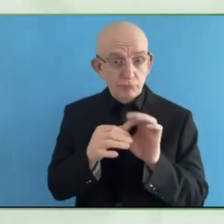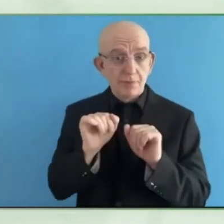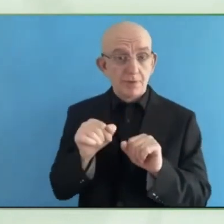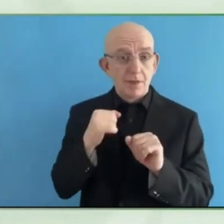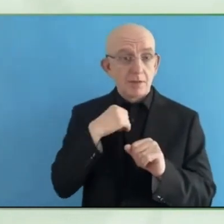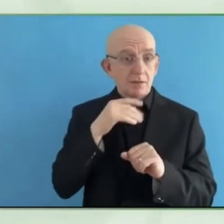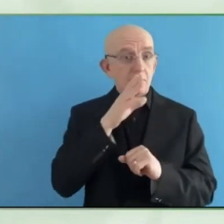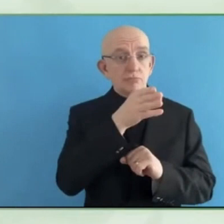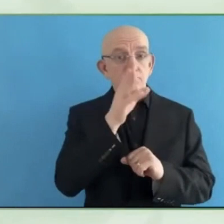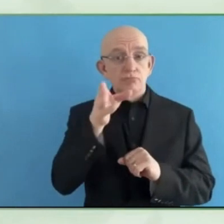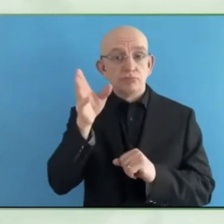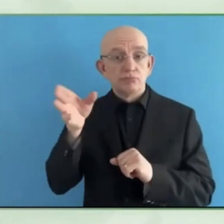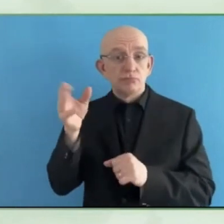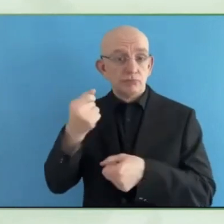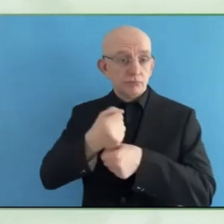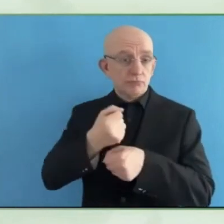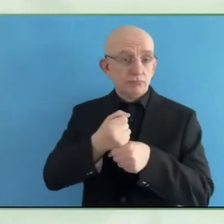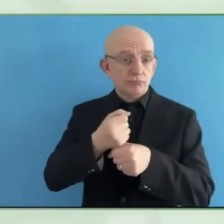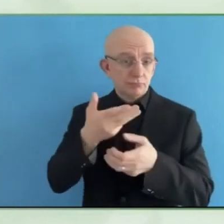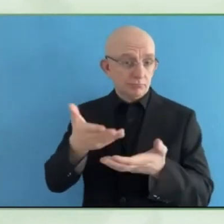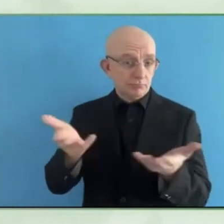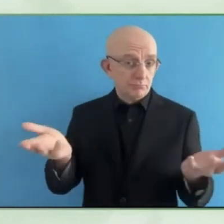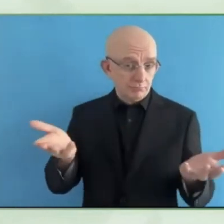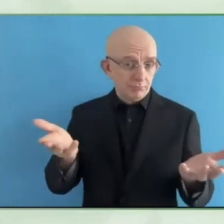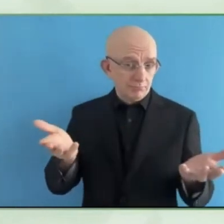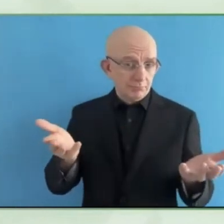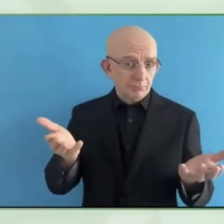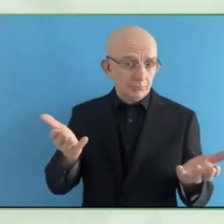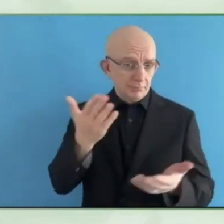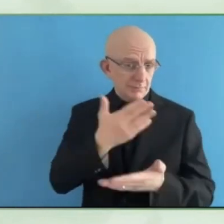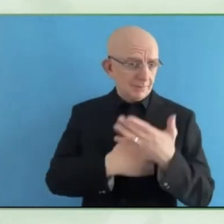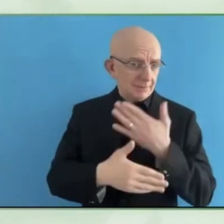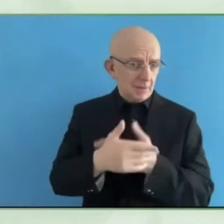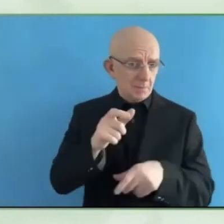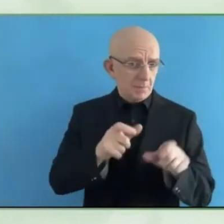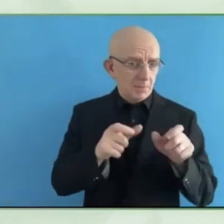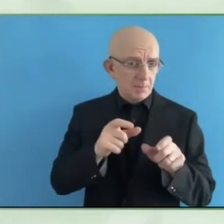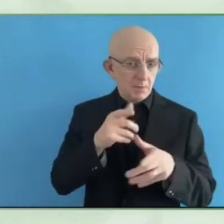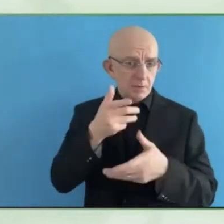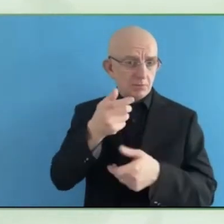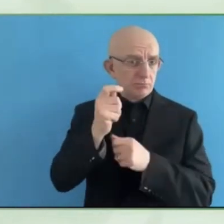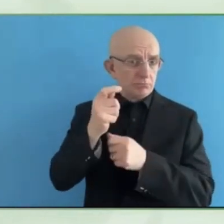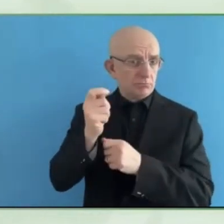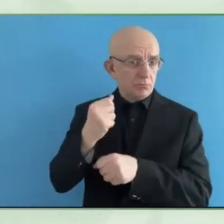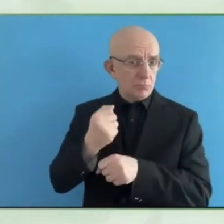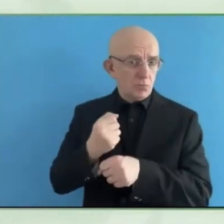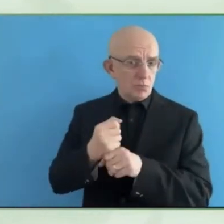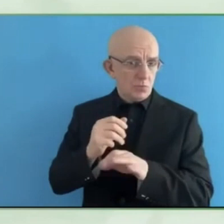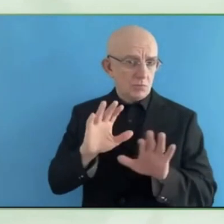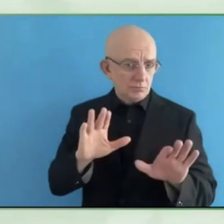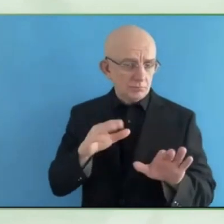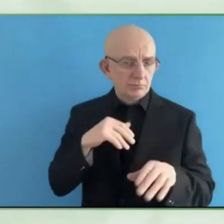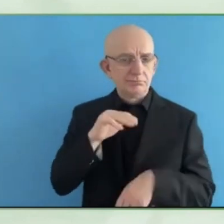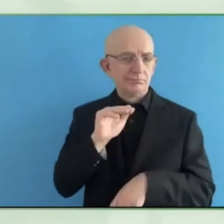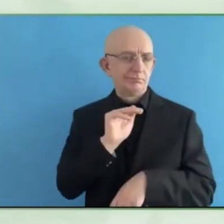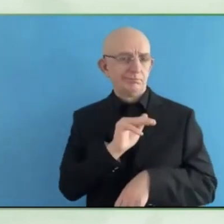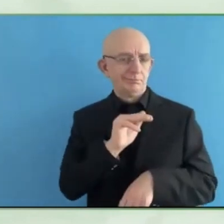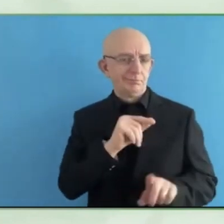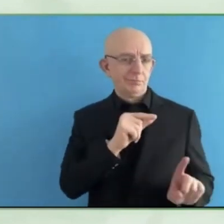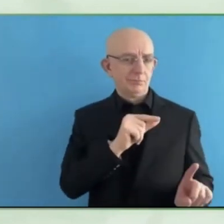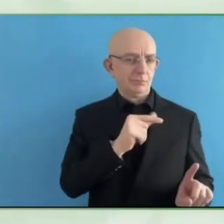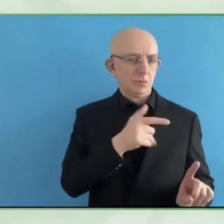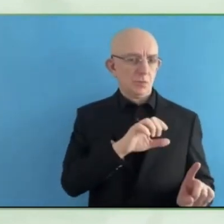because I don't think that your life experience and what you bring has been quite as obsessive about disability as everybody else in the room.